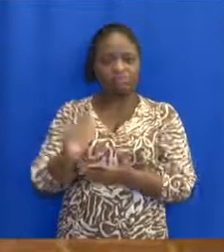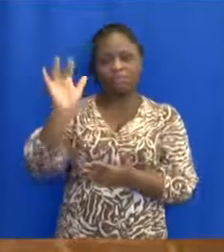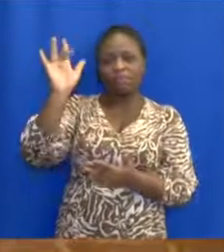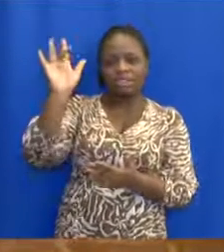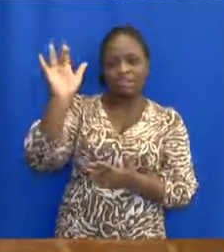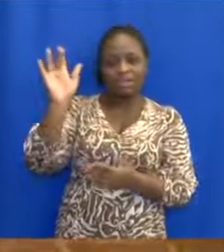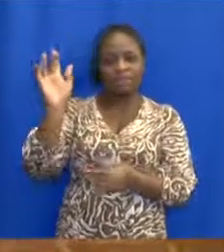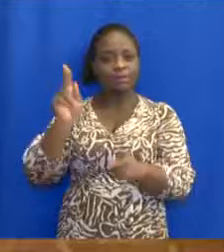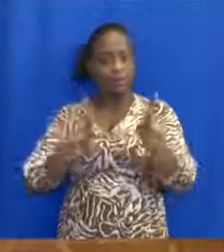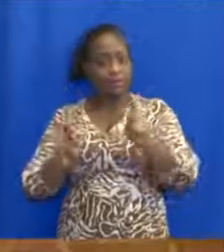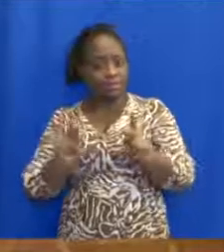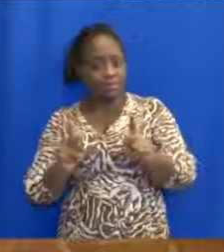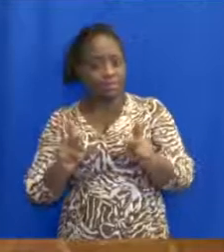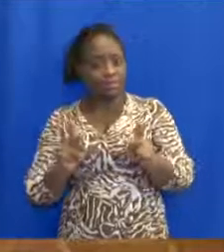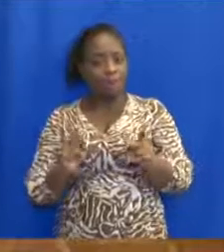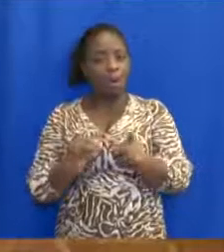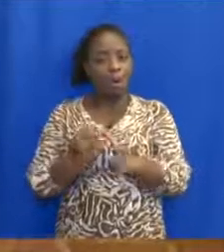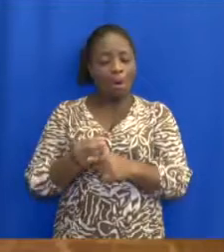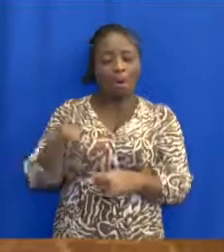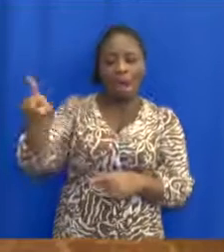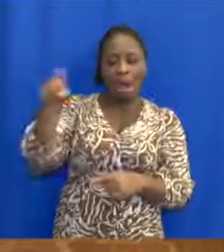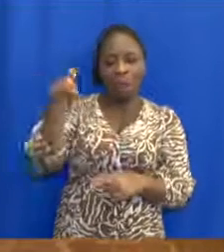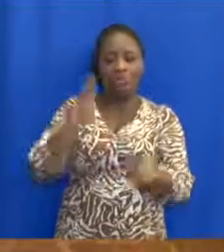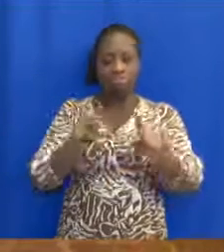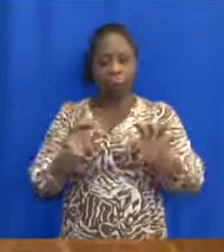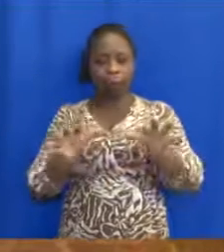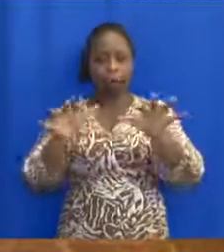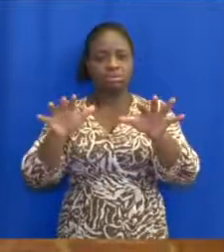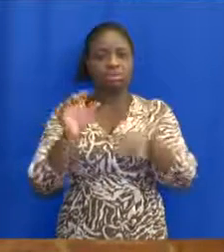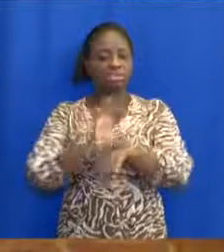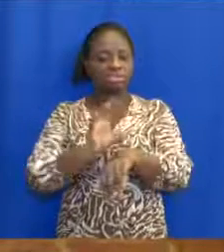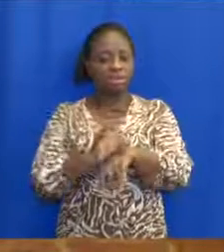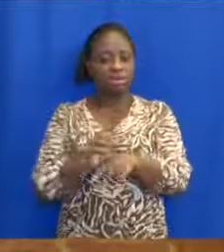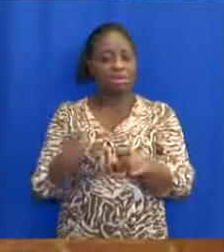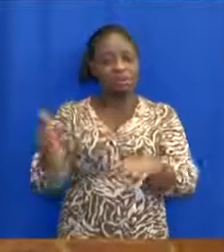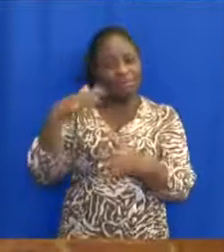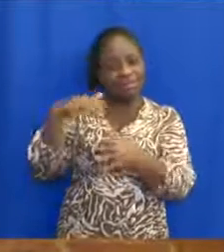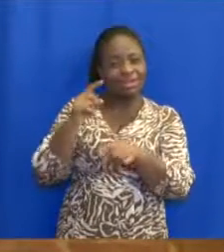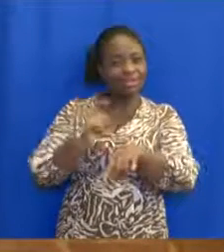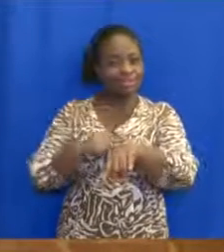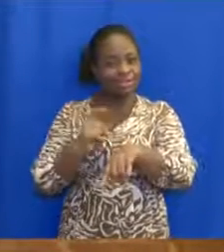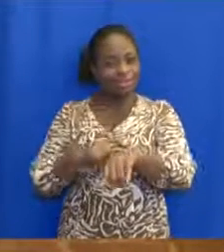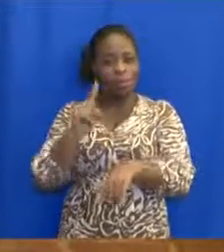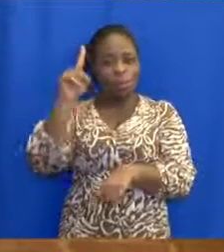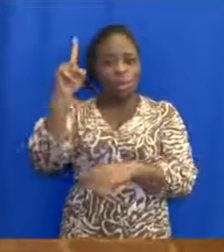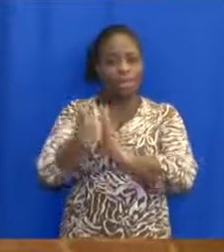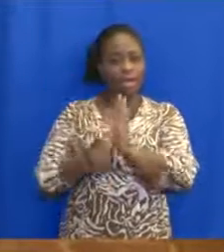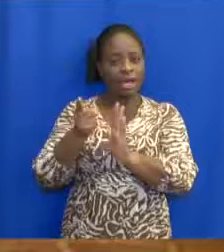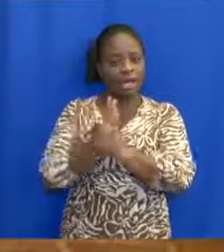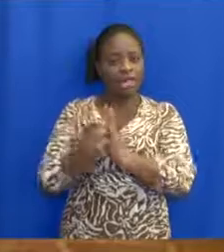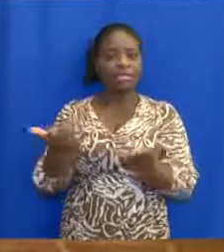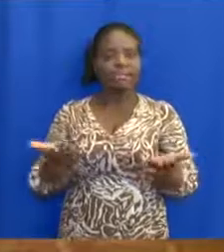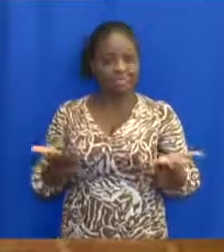25% occupancy or up to 100 congregants over a time duration of up to 1 hour per